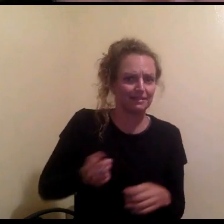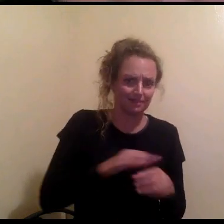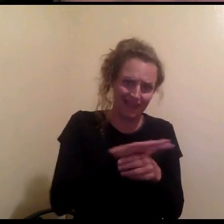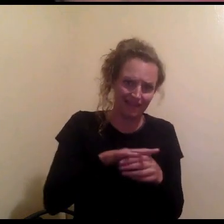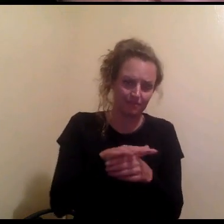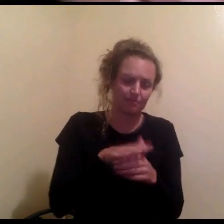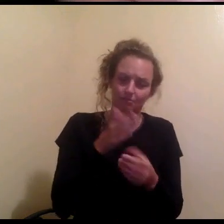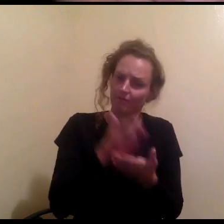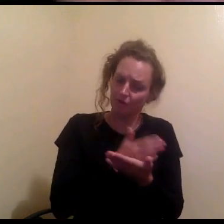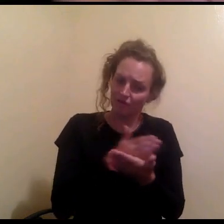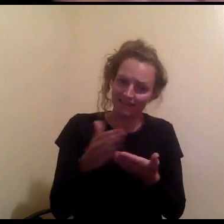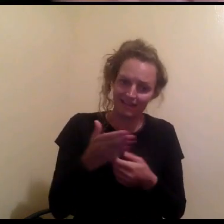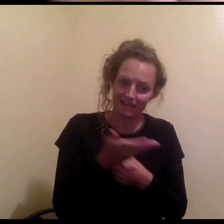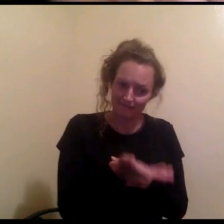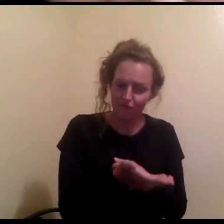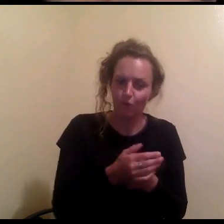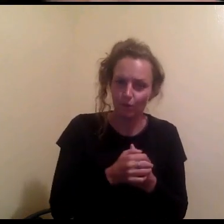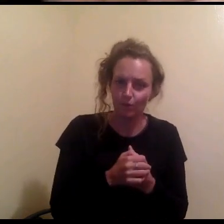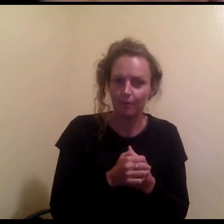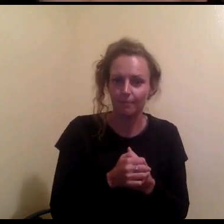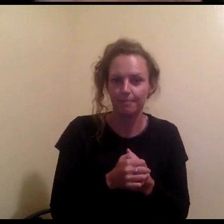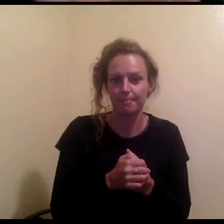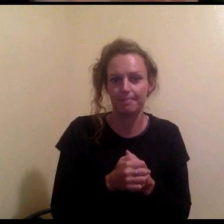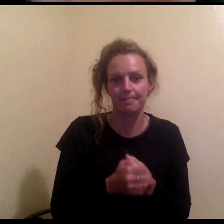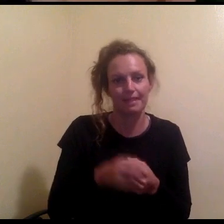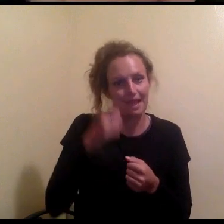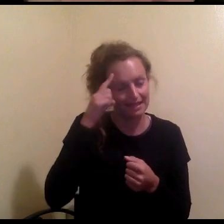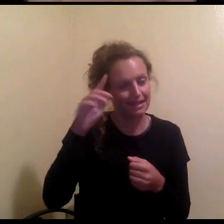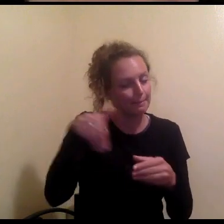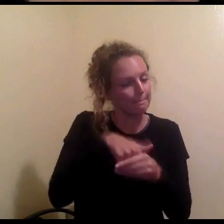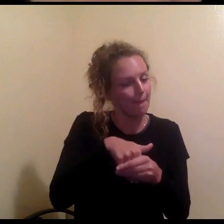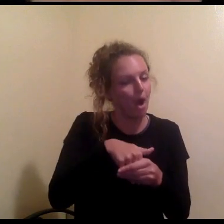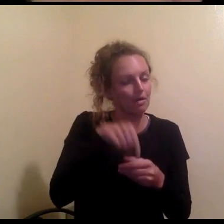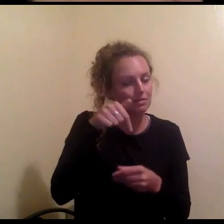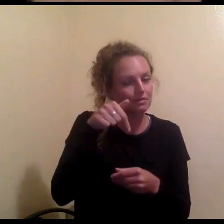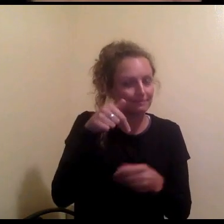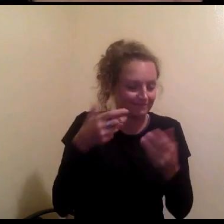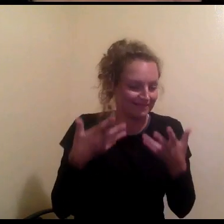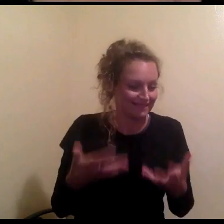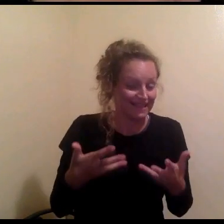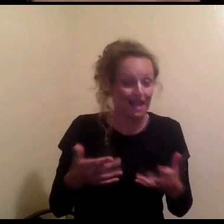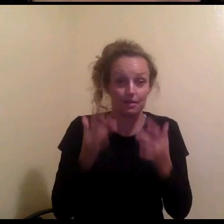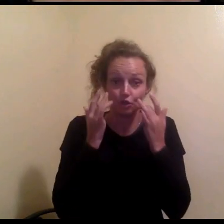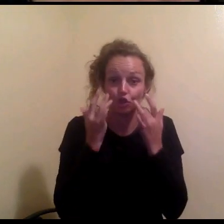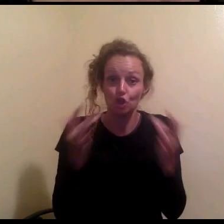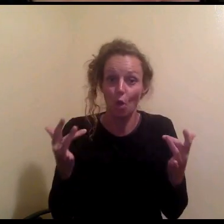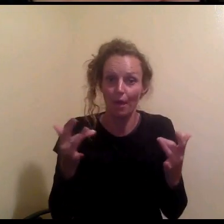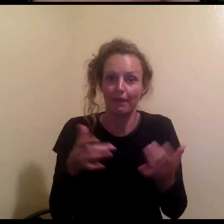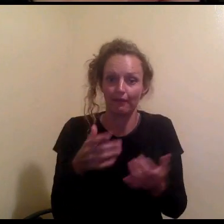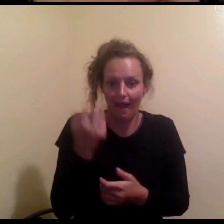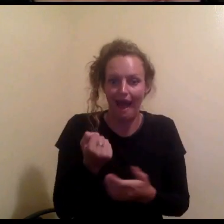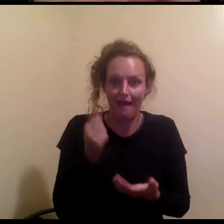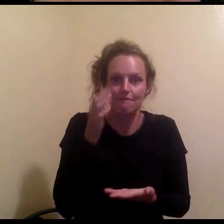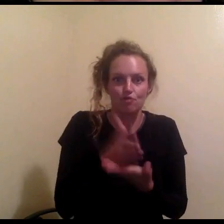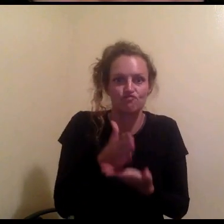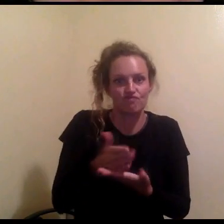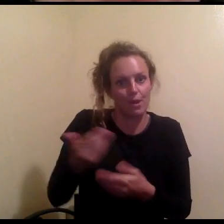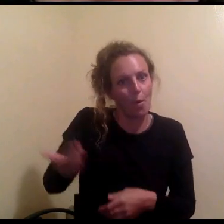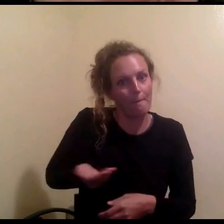which, in Royal Caribbean, we've got Royal Suite program. There's 3 different tiers. The top tier comes with genie service. It's almost